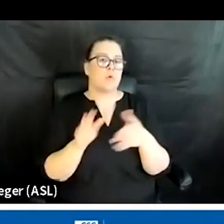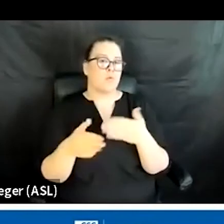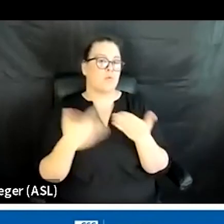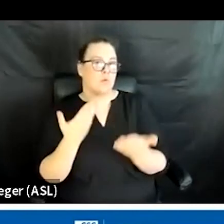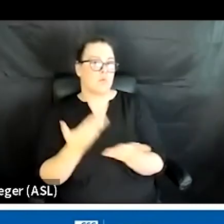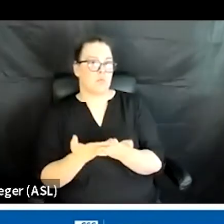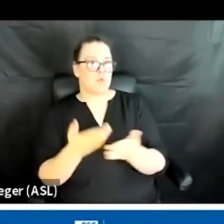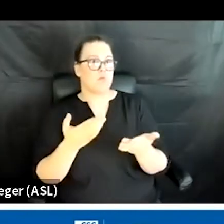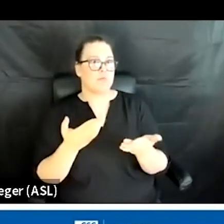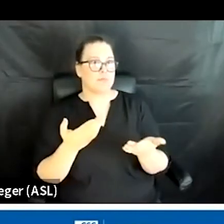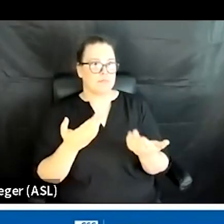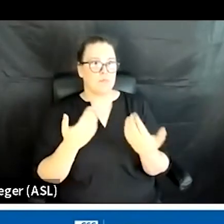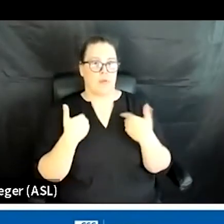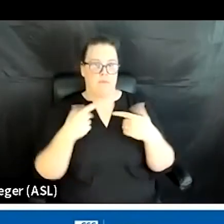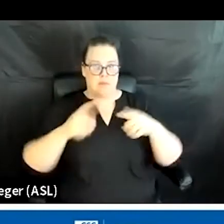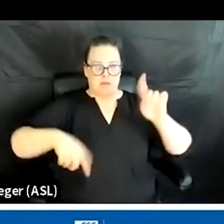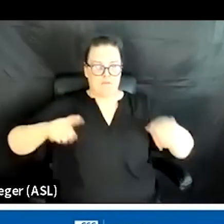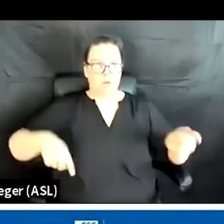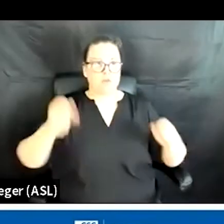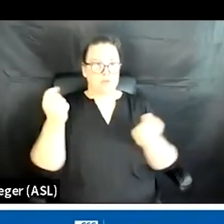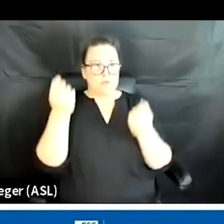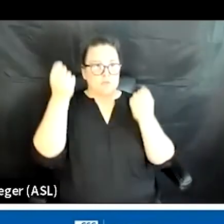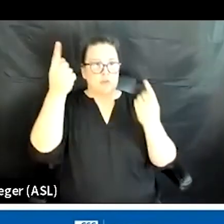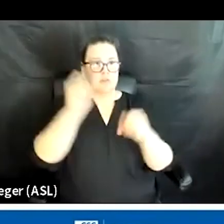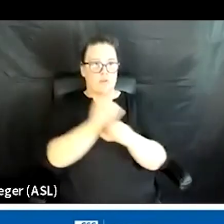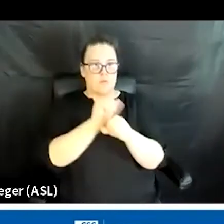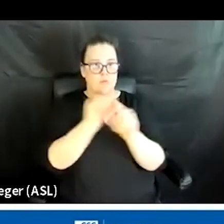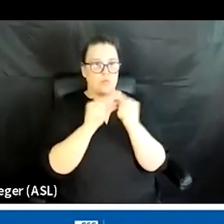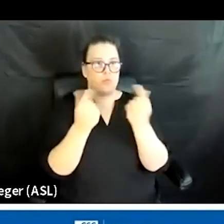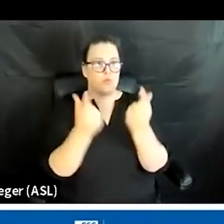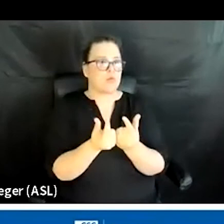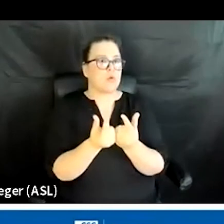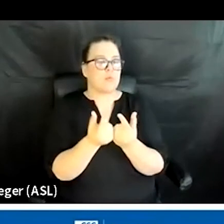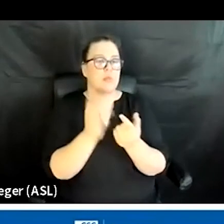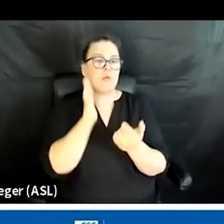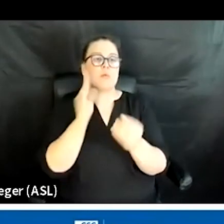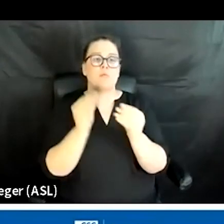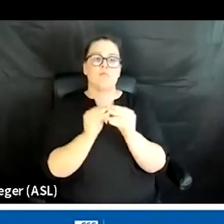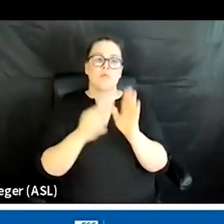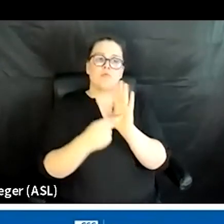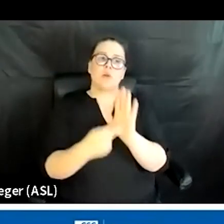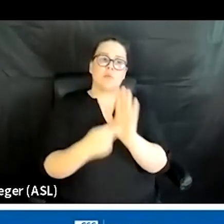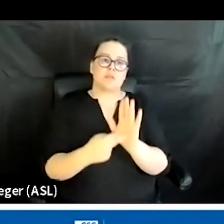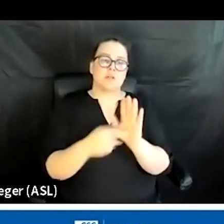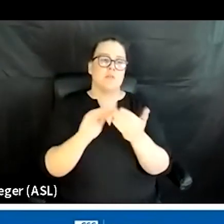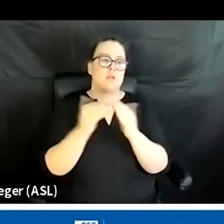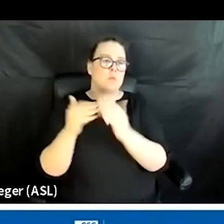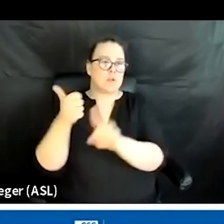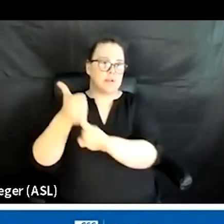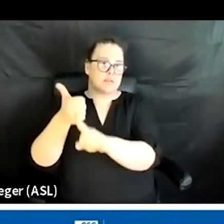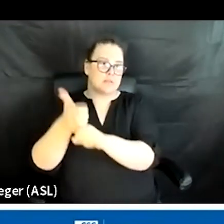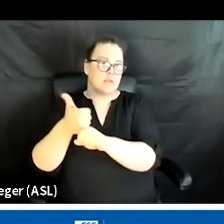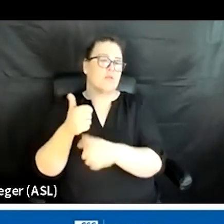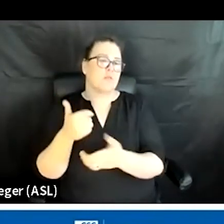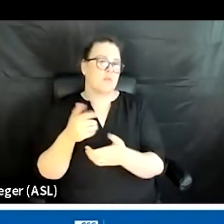a diverse and culturally competent behavioral health workforce that will be more representative of the communities that